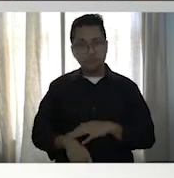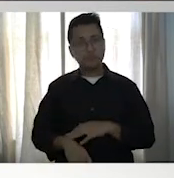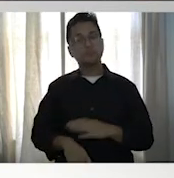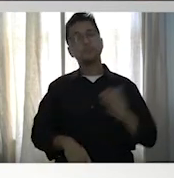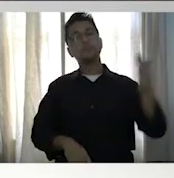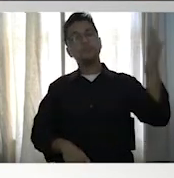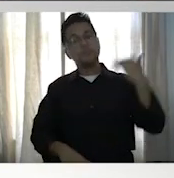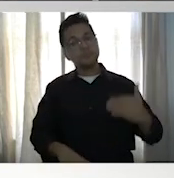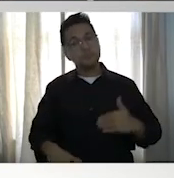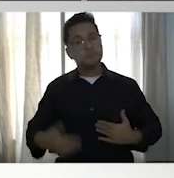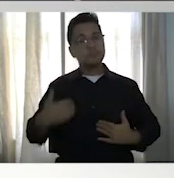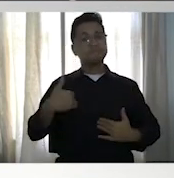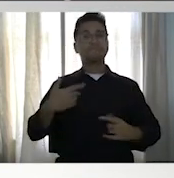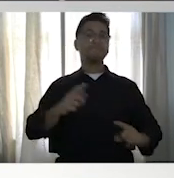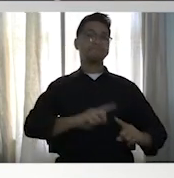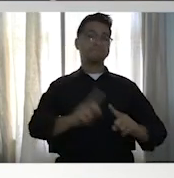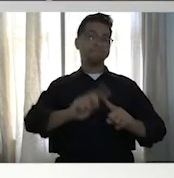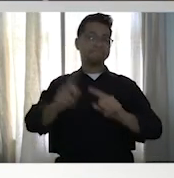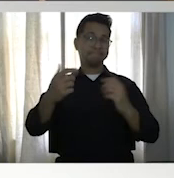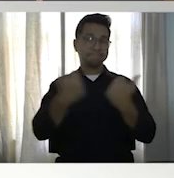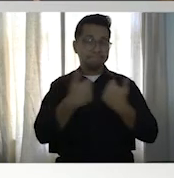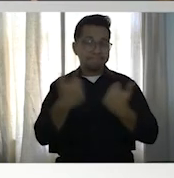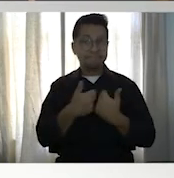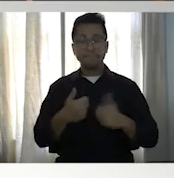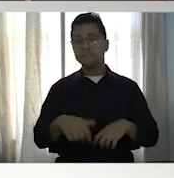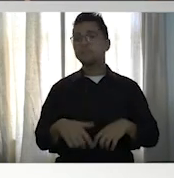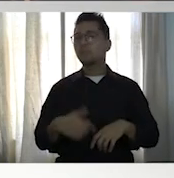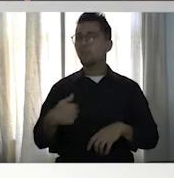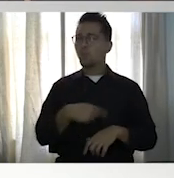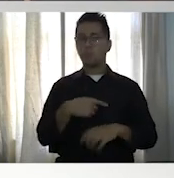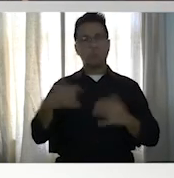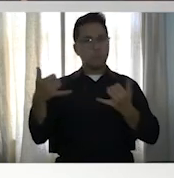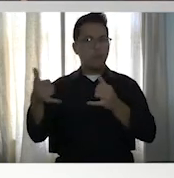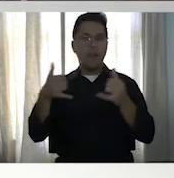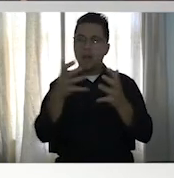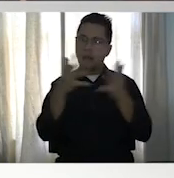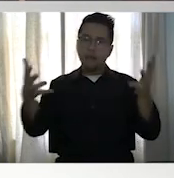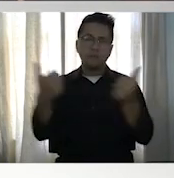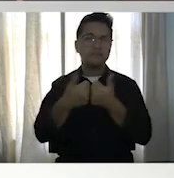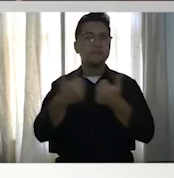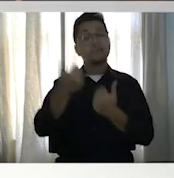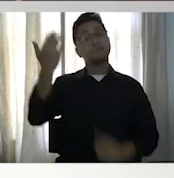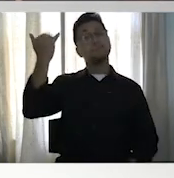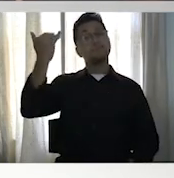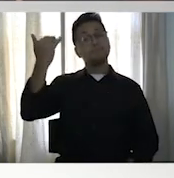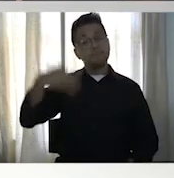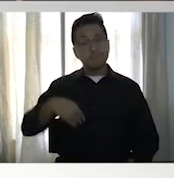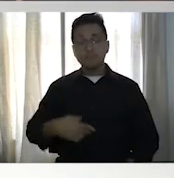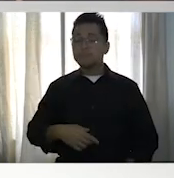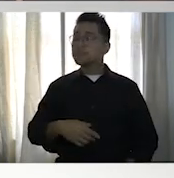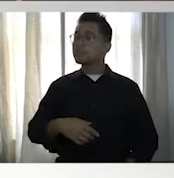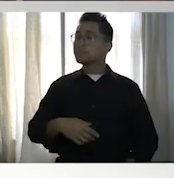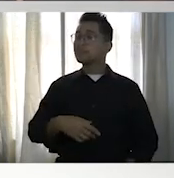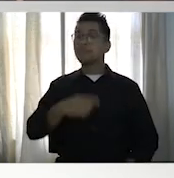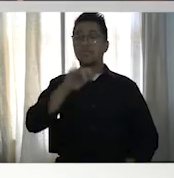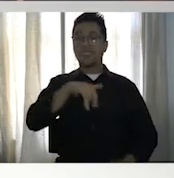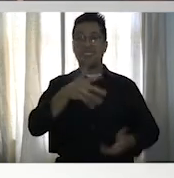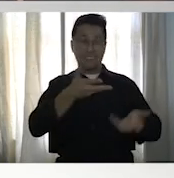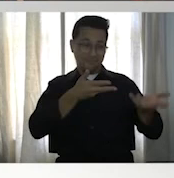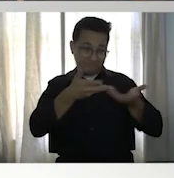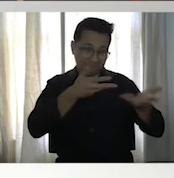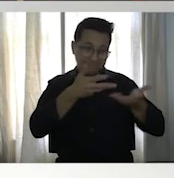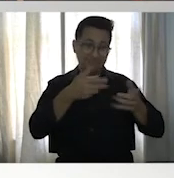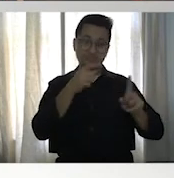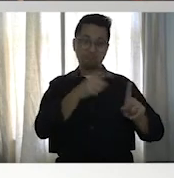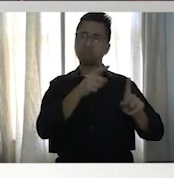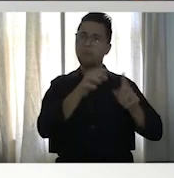There are lots of games that we play. We play a lot of games because, as I said, the interaction is